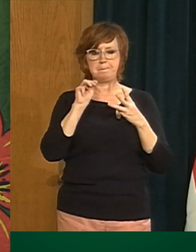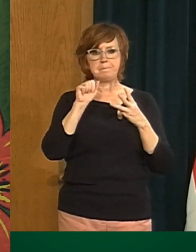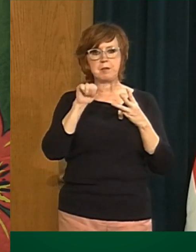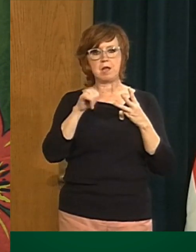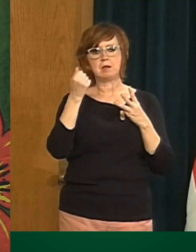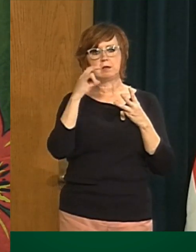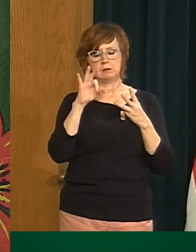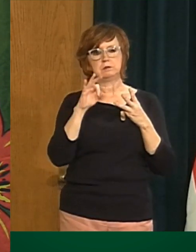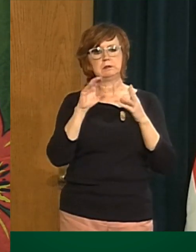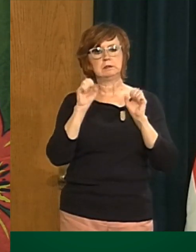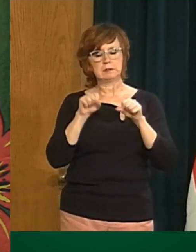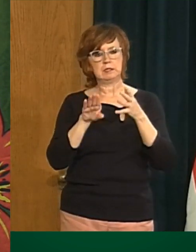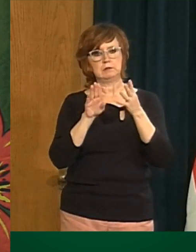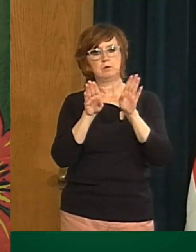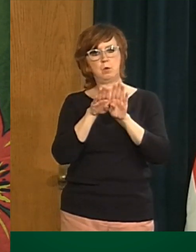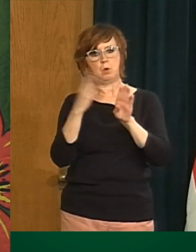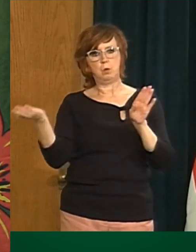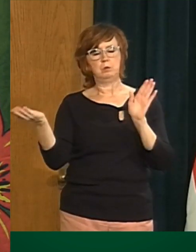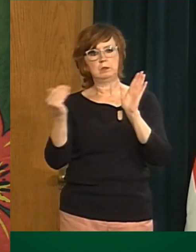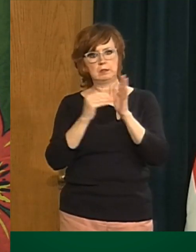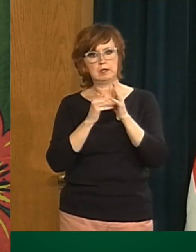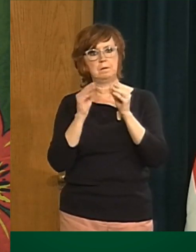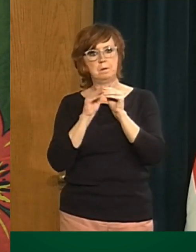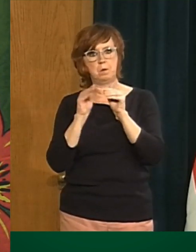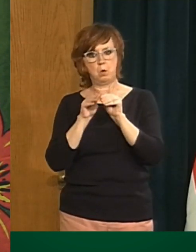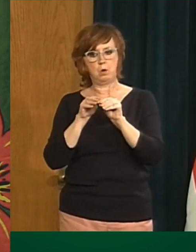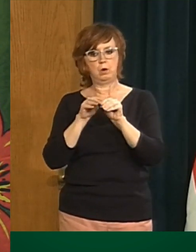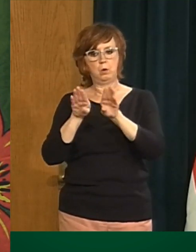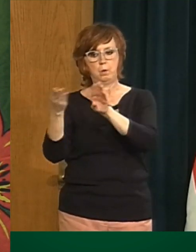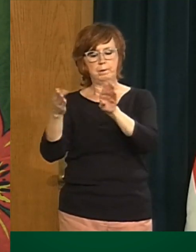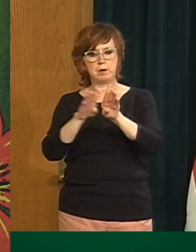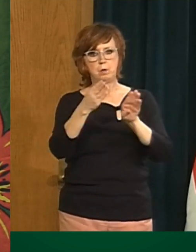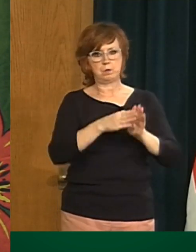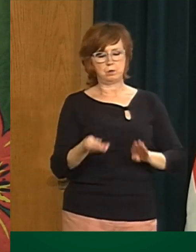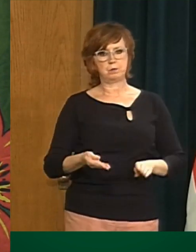as we find our way through reopening these sectors of our economy.